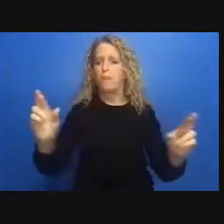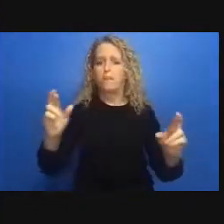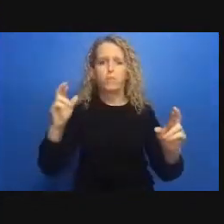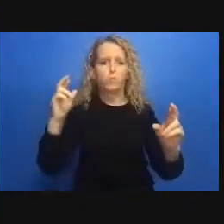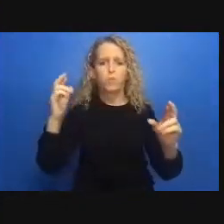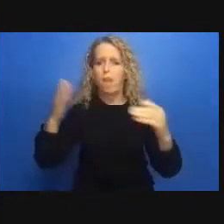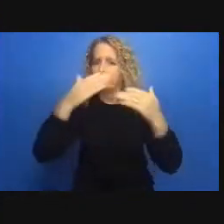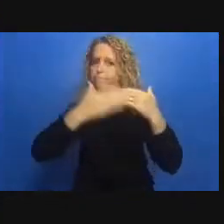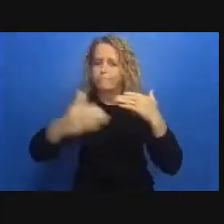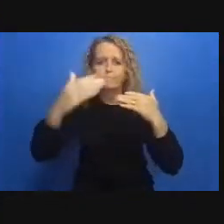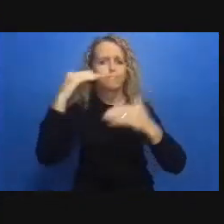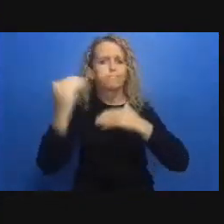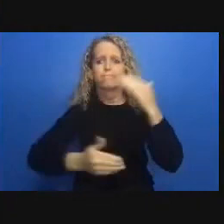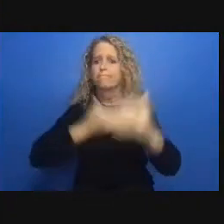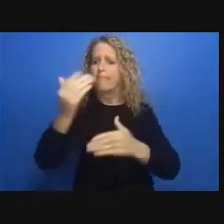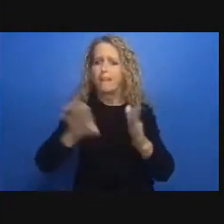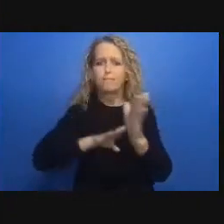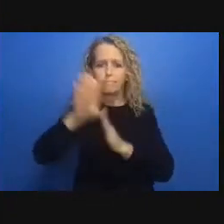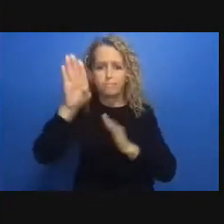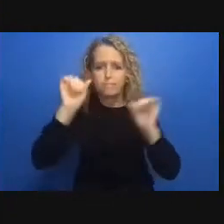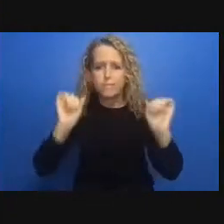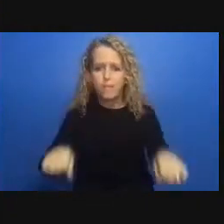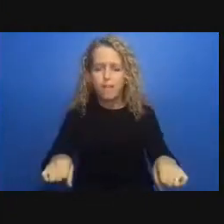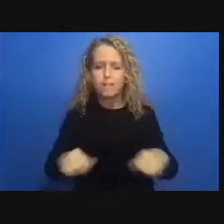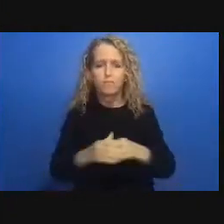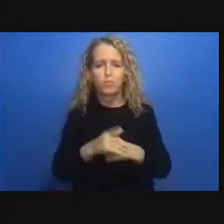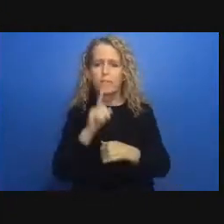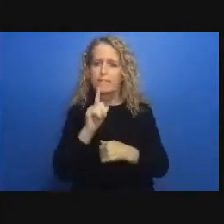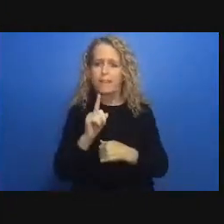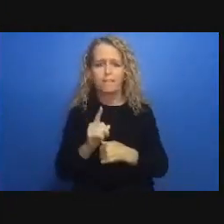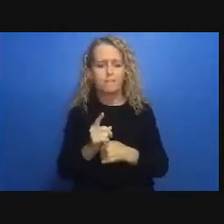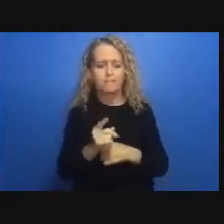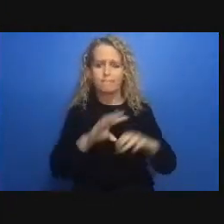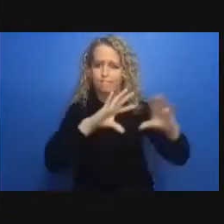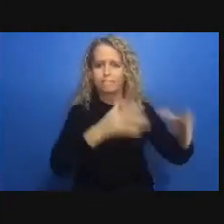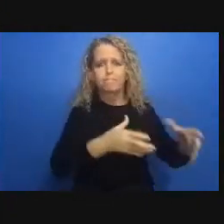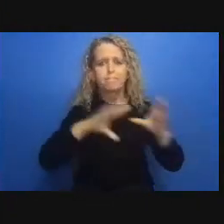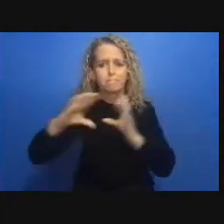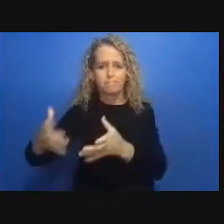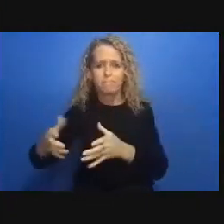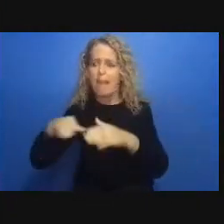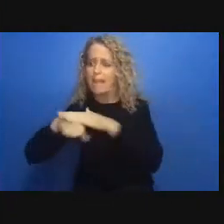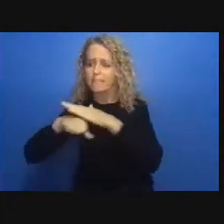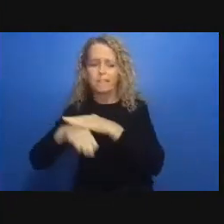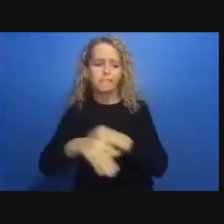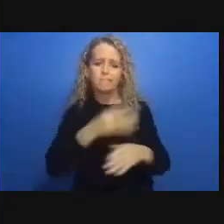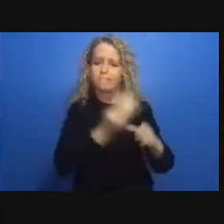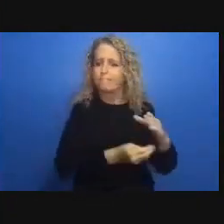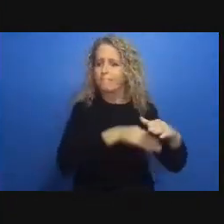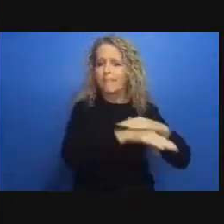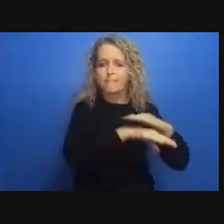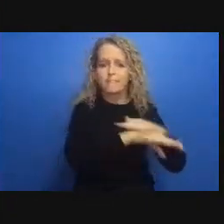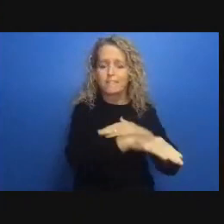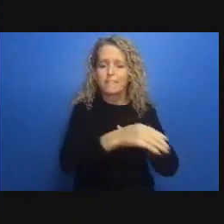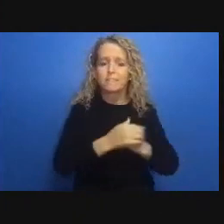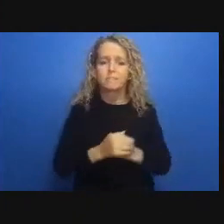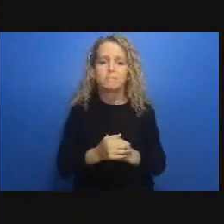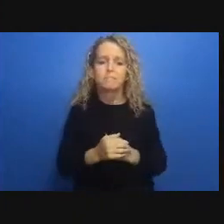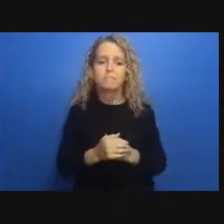So I deal daily with people who are working for